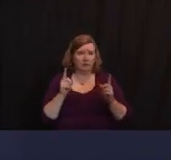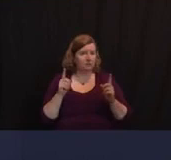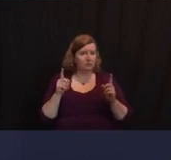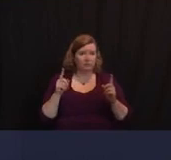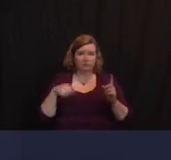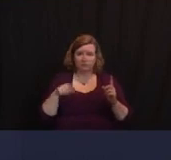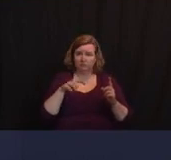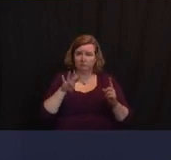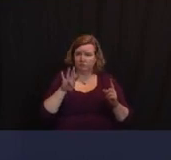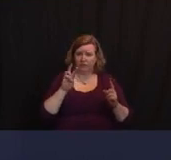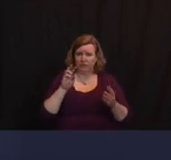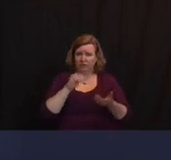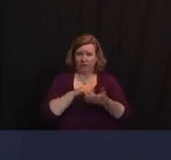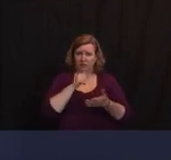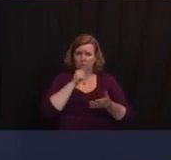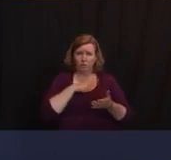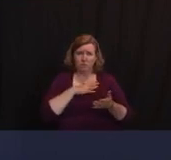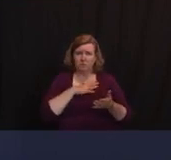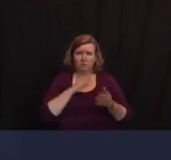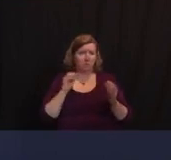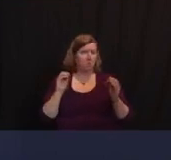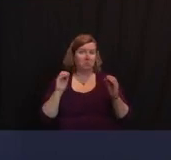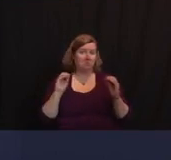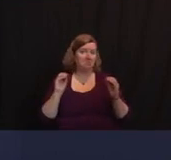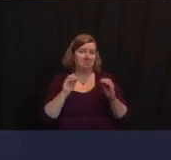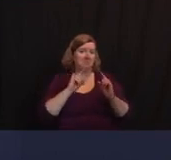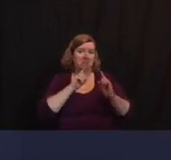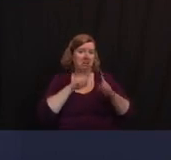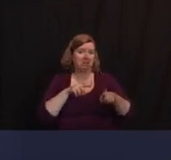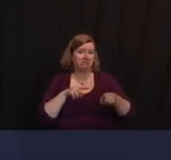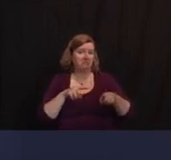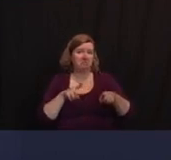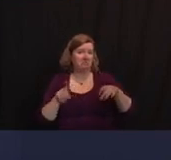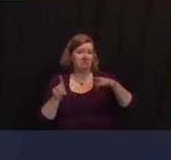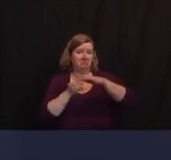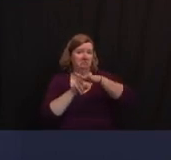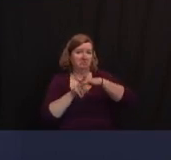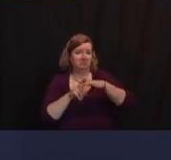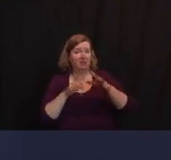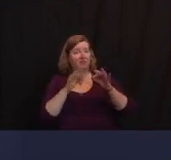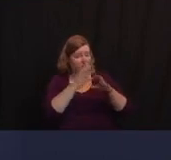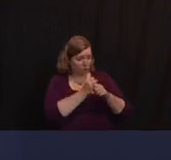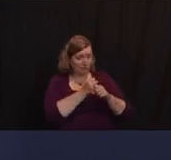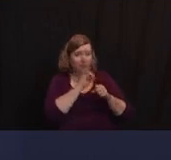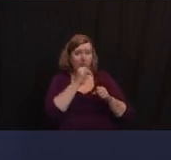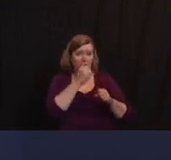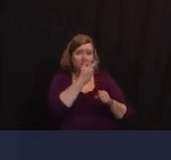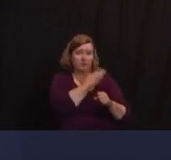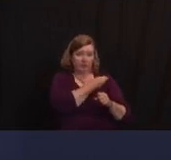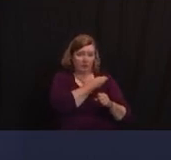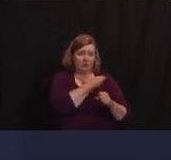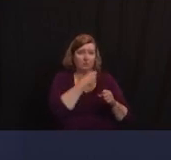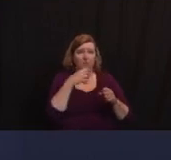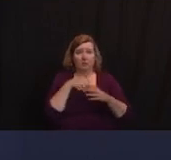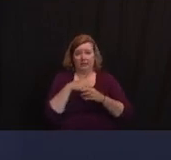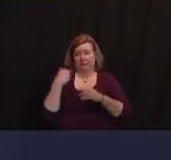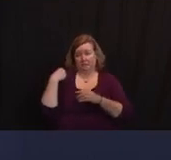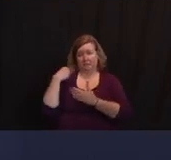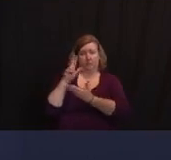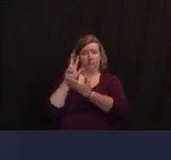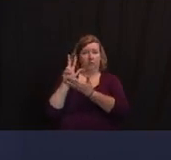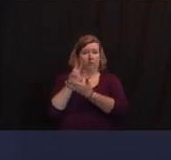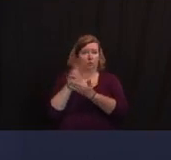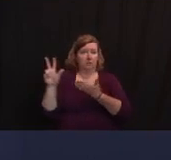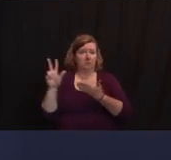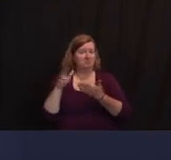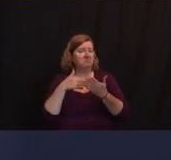no similar reports. If you received the J&J vaccine within the last 3 weeks, no matter your age,